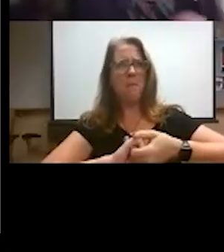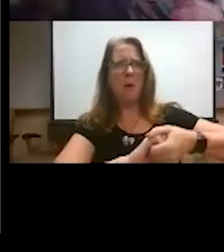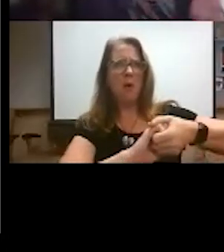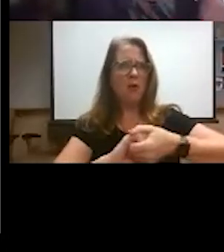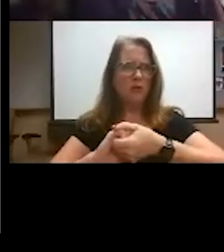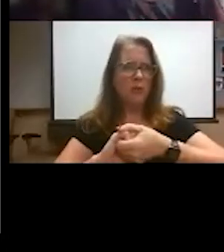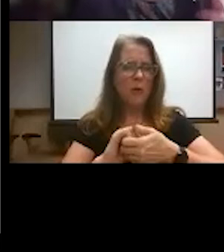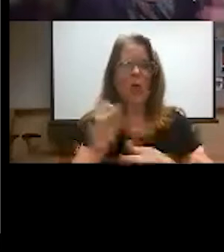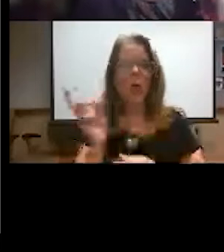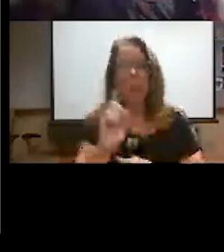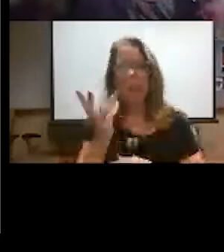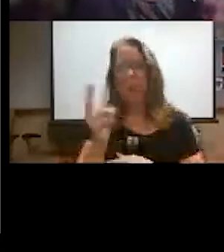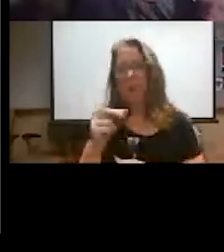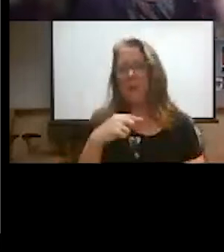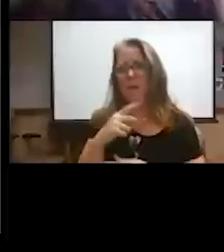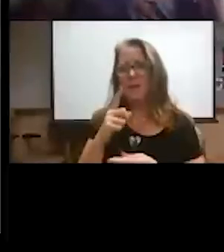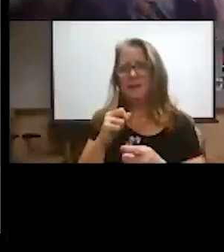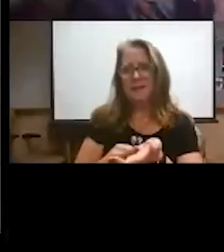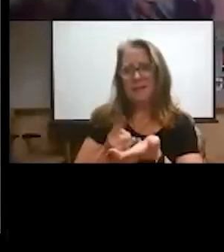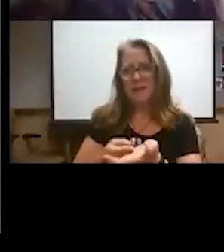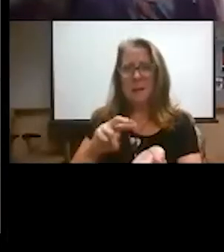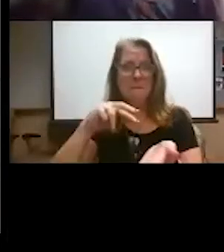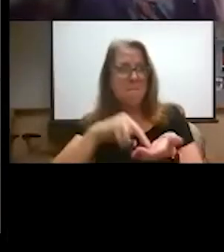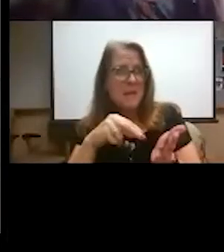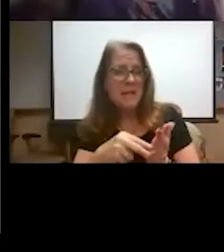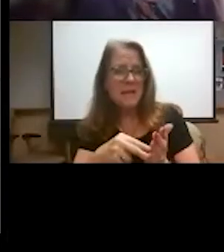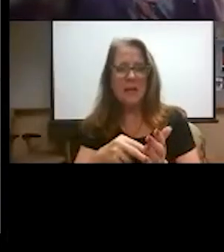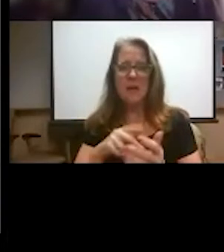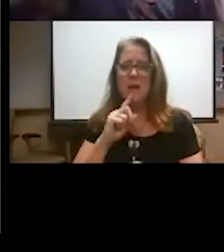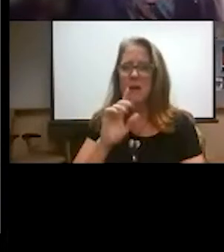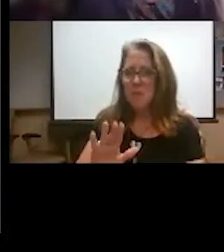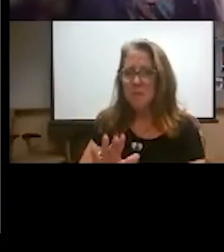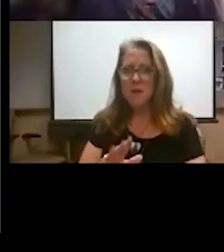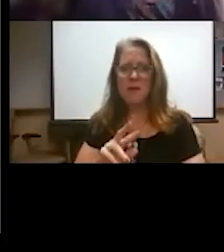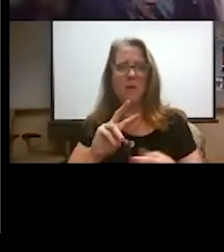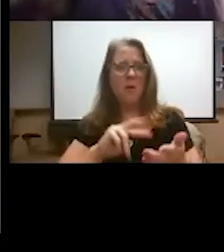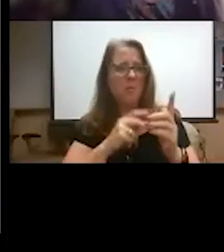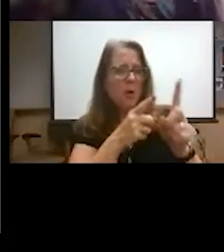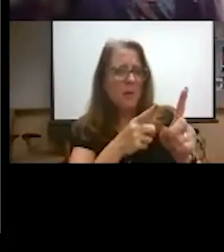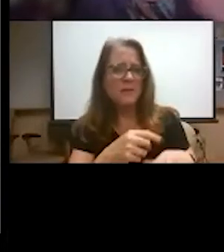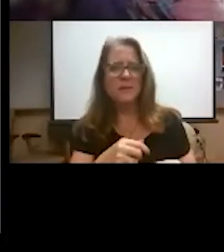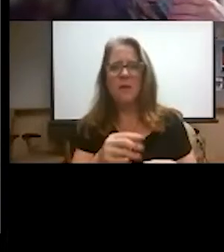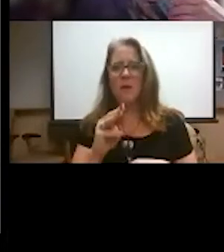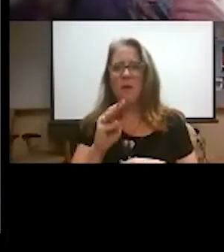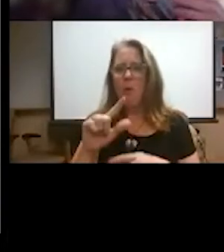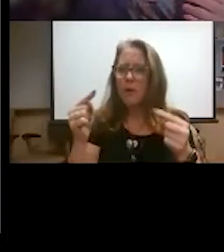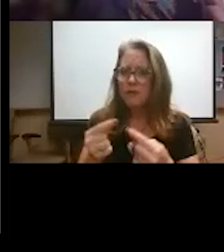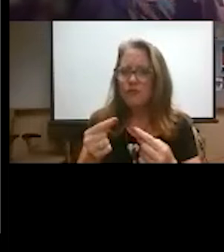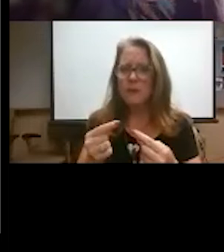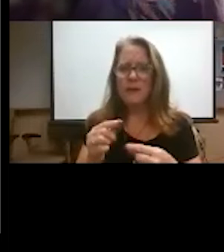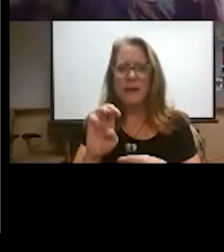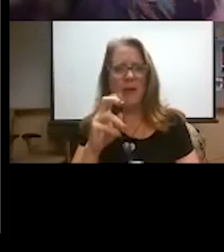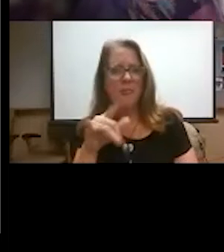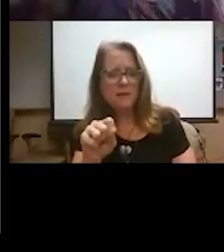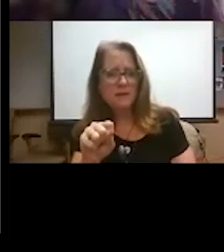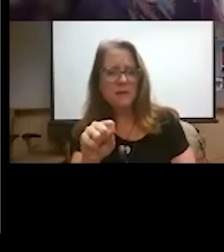do we discuss meaning, person, purpose, commitment, ethics, moral injury? Where and when do we